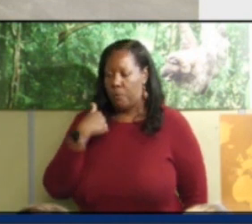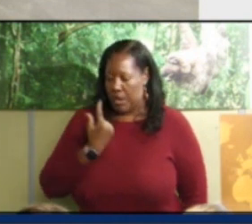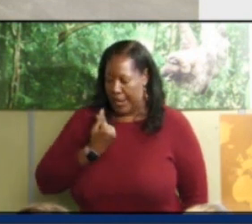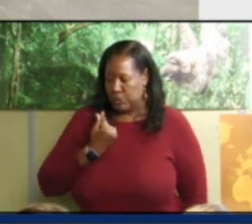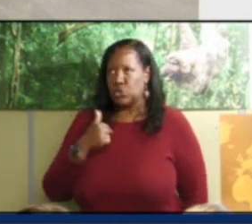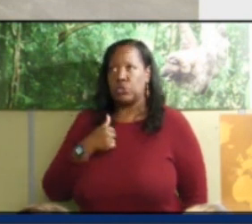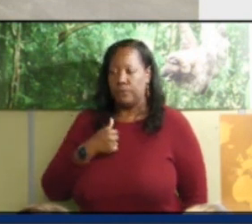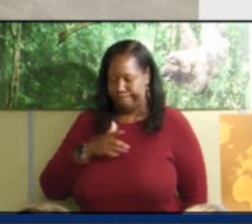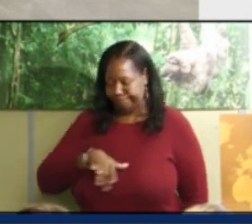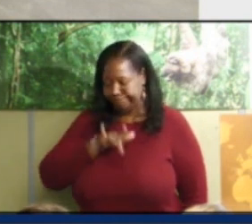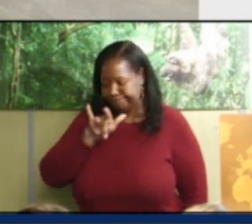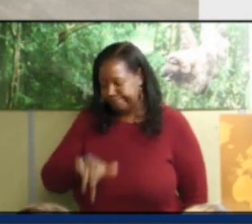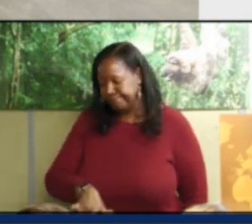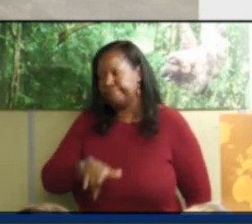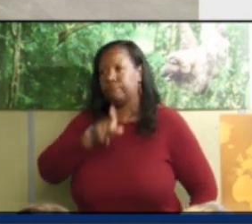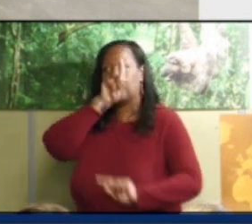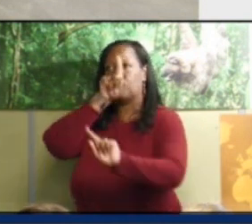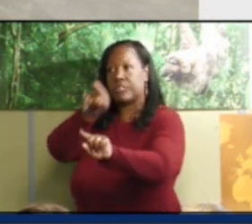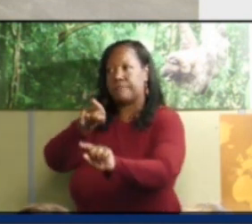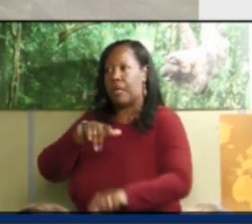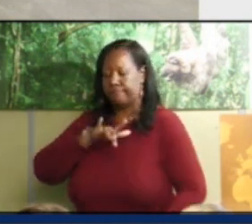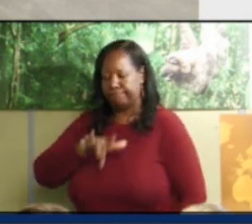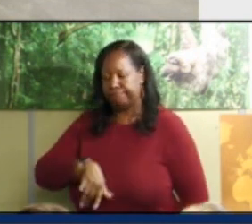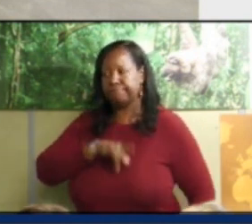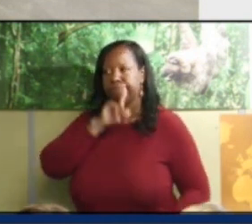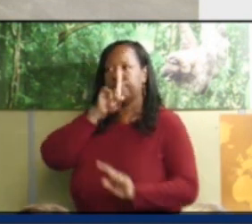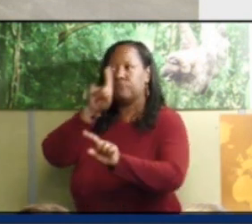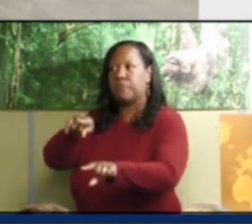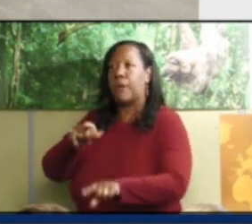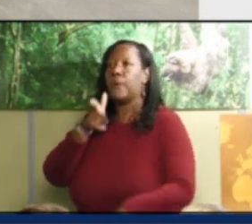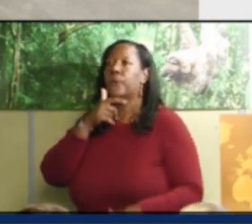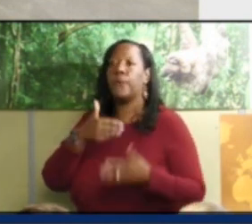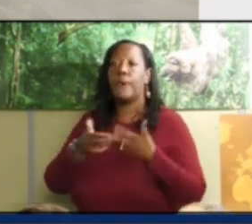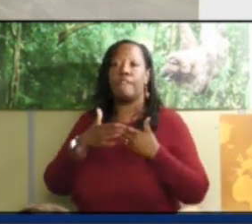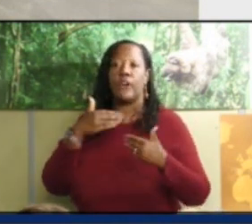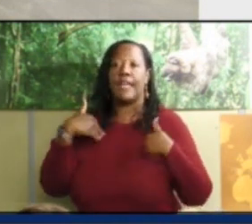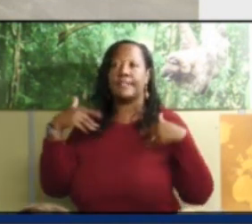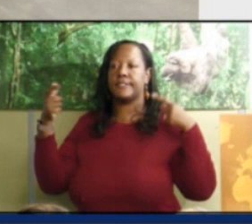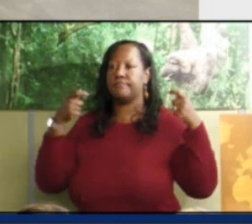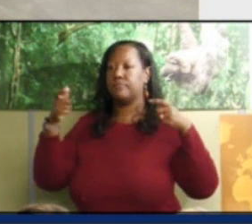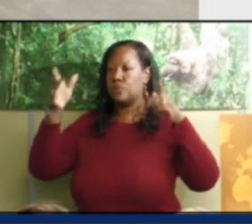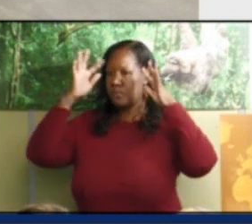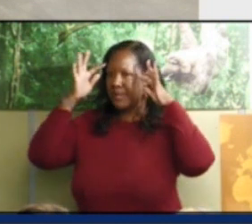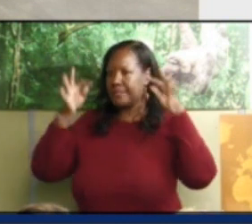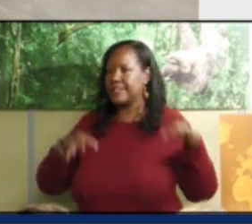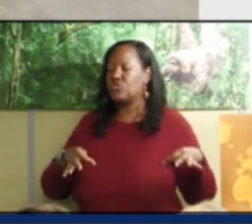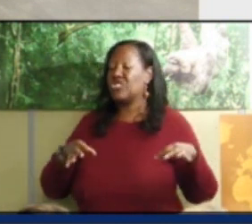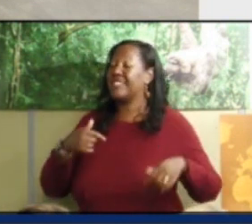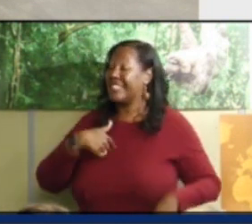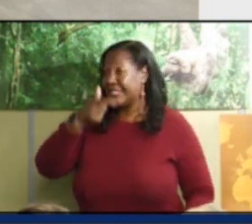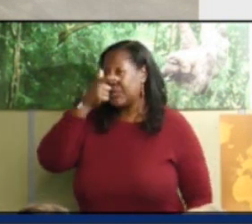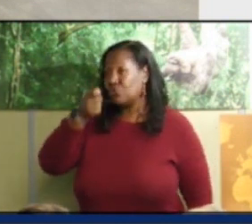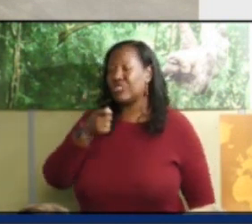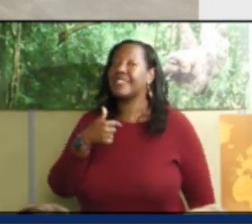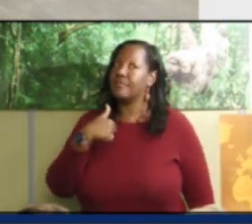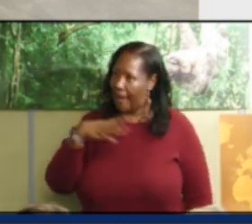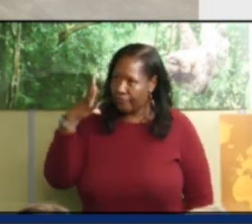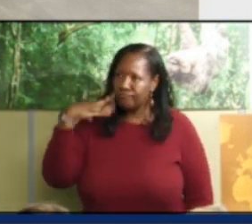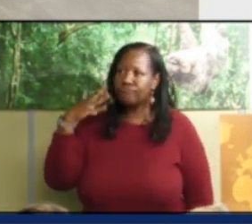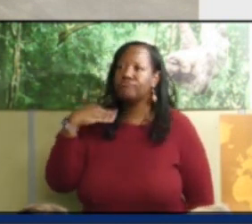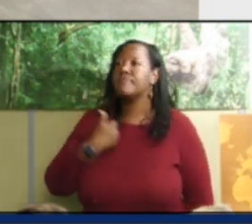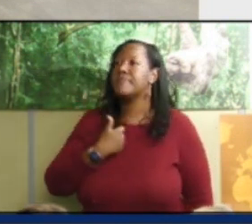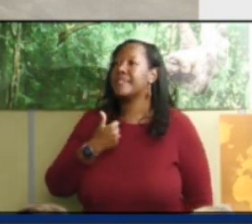were in the person's shoes, whoever's making the decision. And so it's a really I've done this, and it's a really